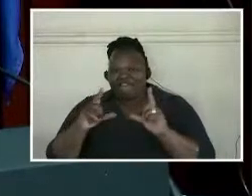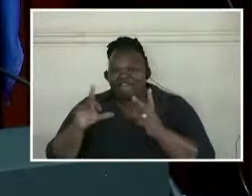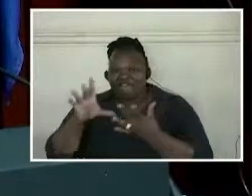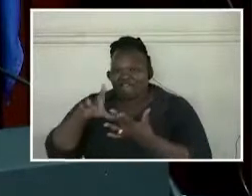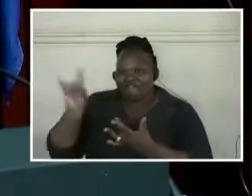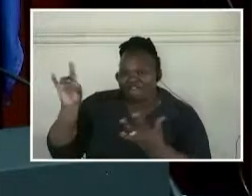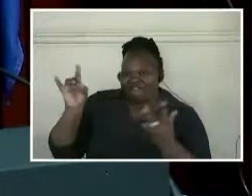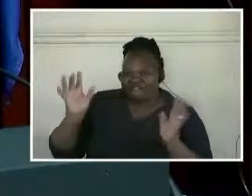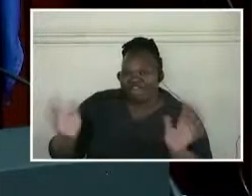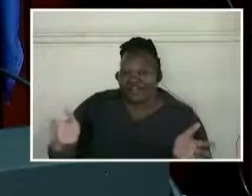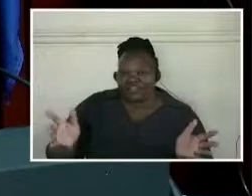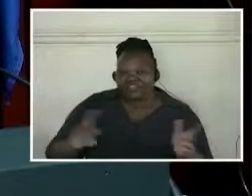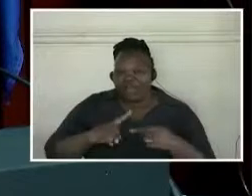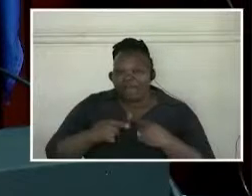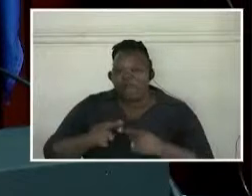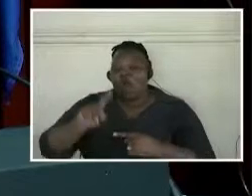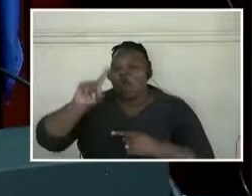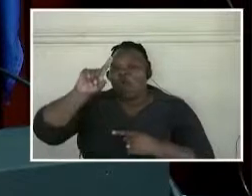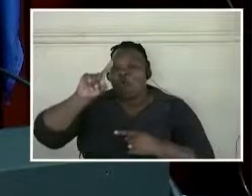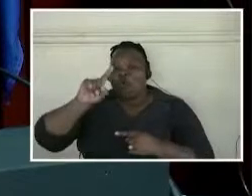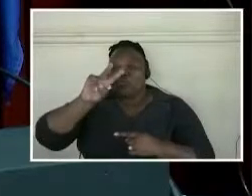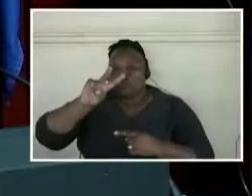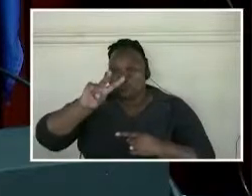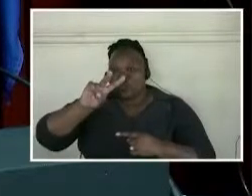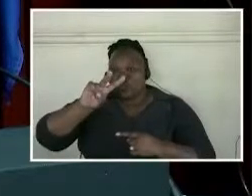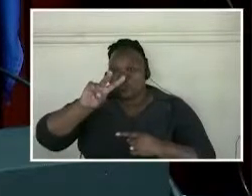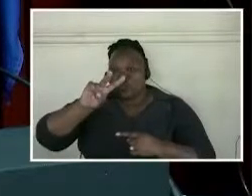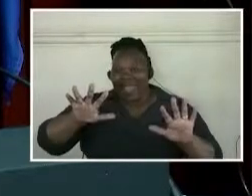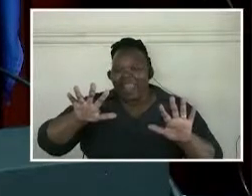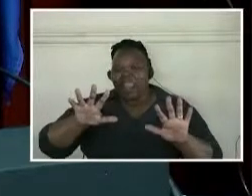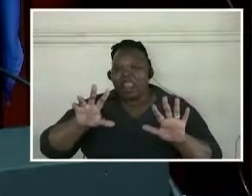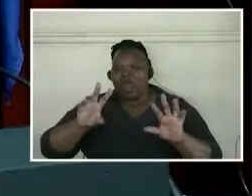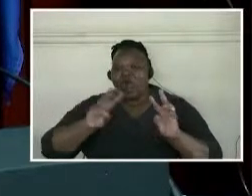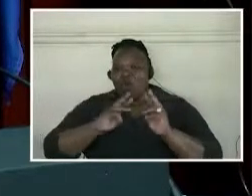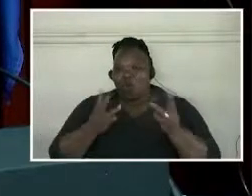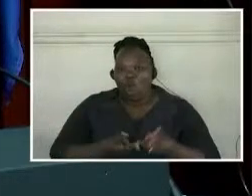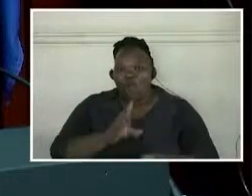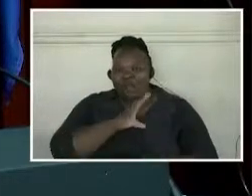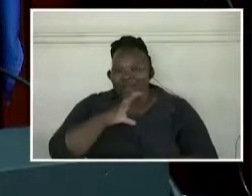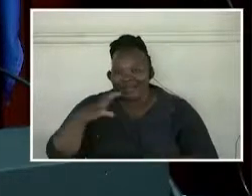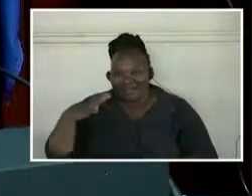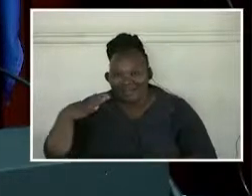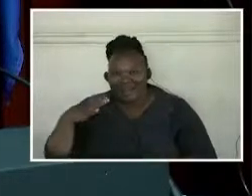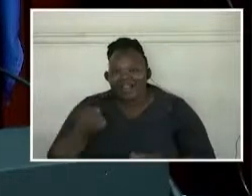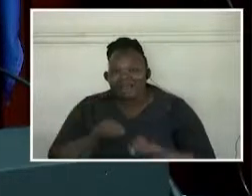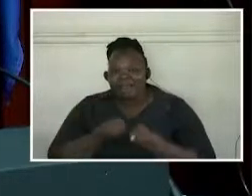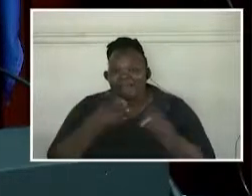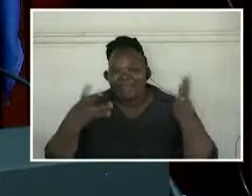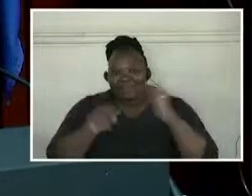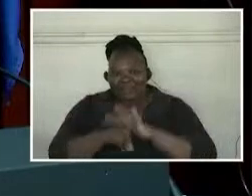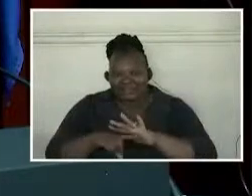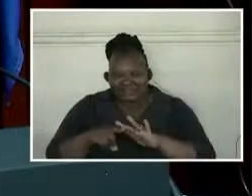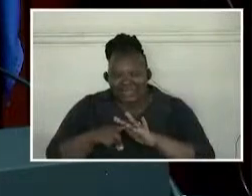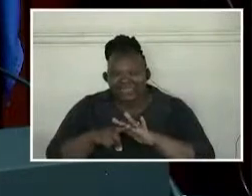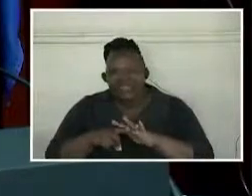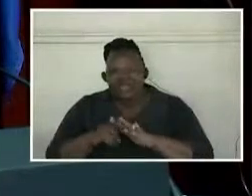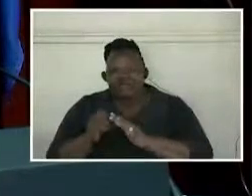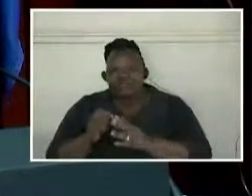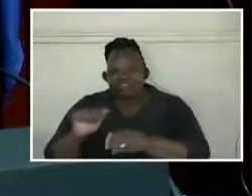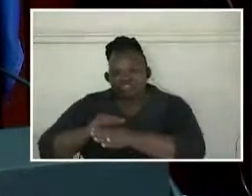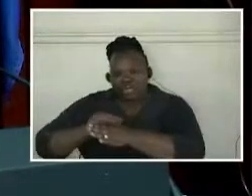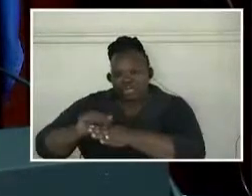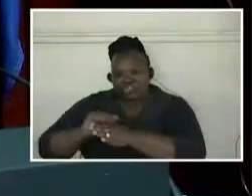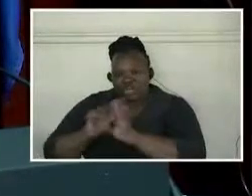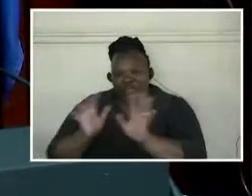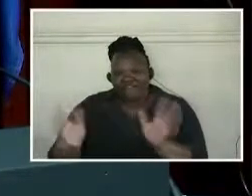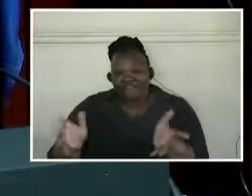210 watt sport council within the most district and have inducted this council to ensure